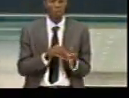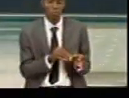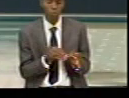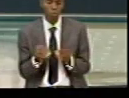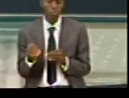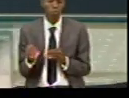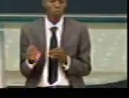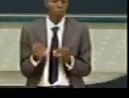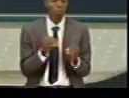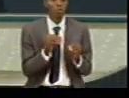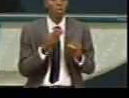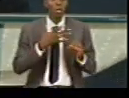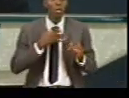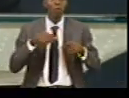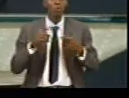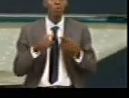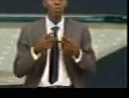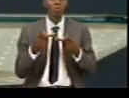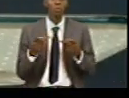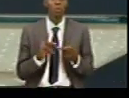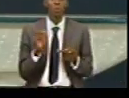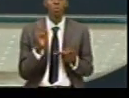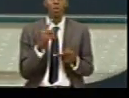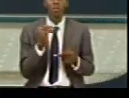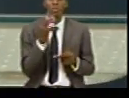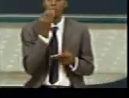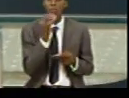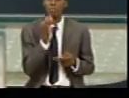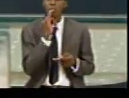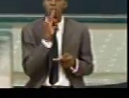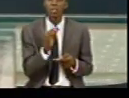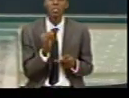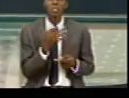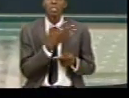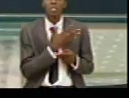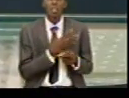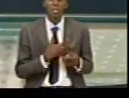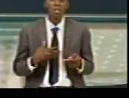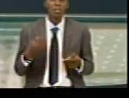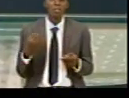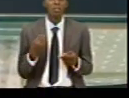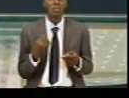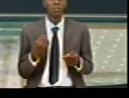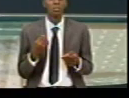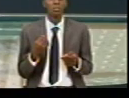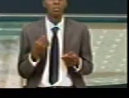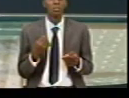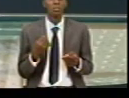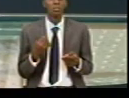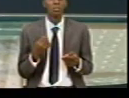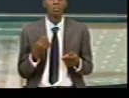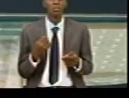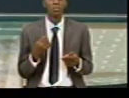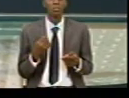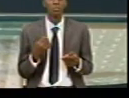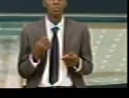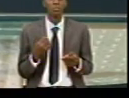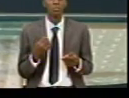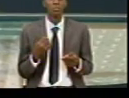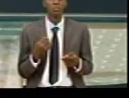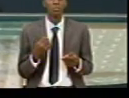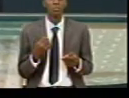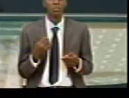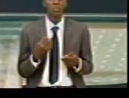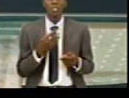the place where the food is, and the legs and the feet and the hands, you obey that and you